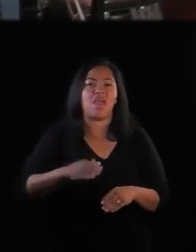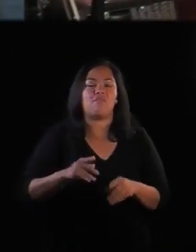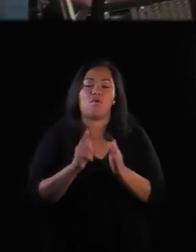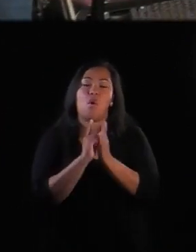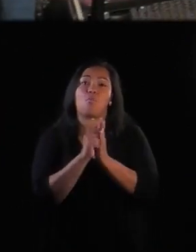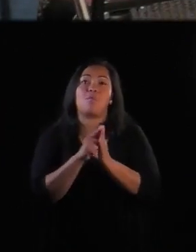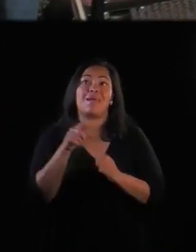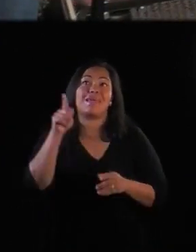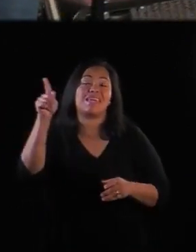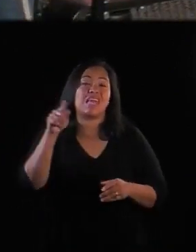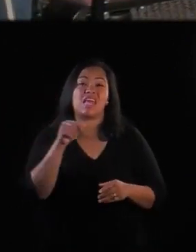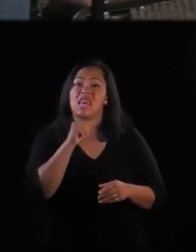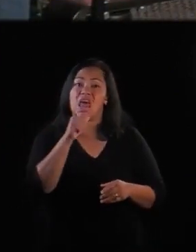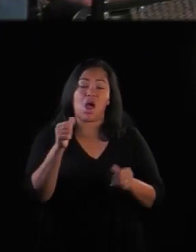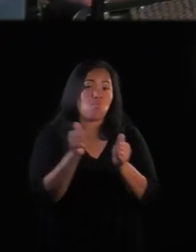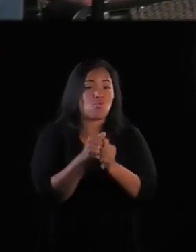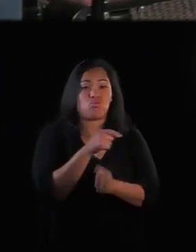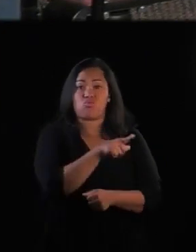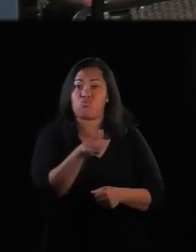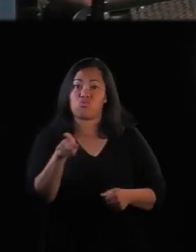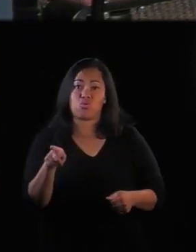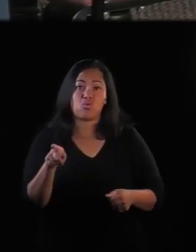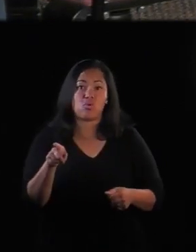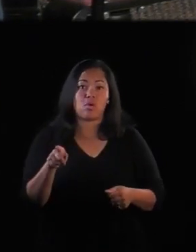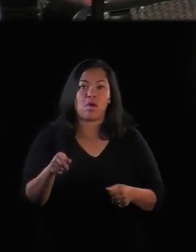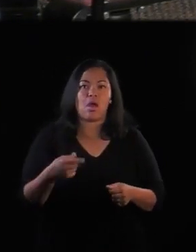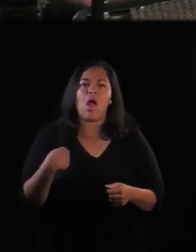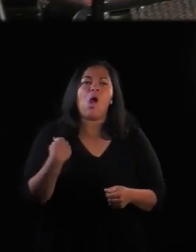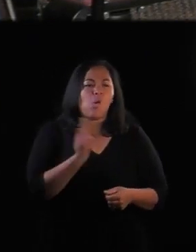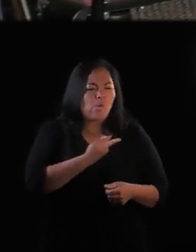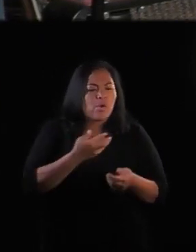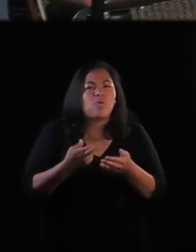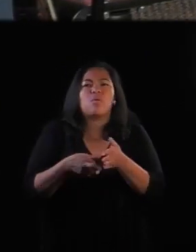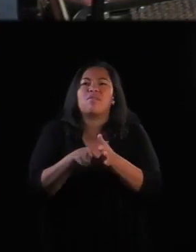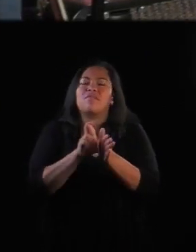was not there with you. But as we reflect,